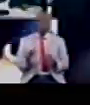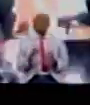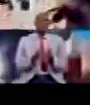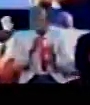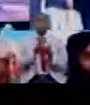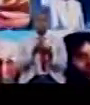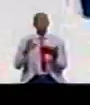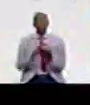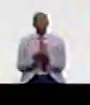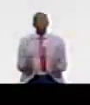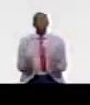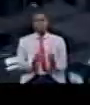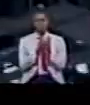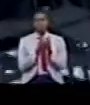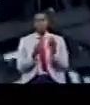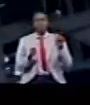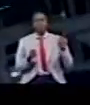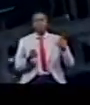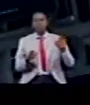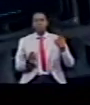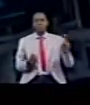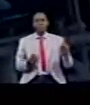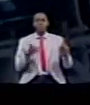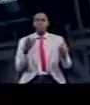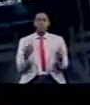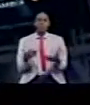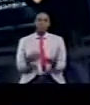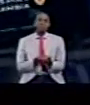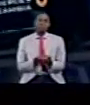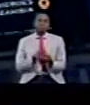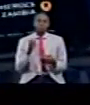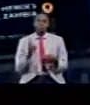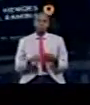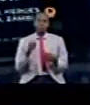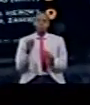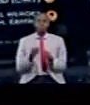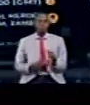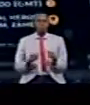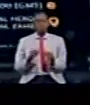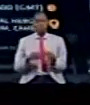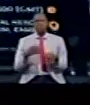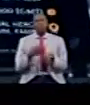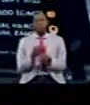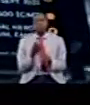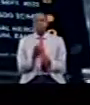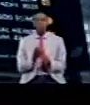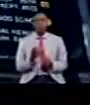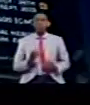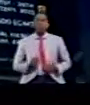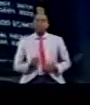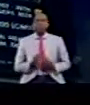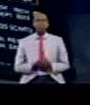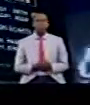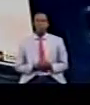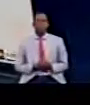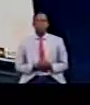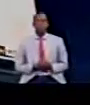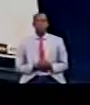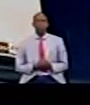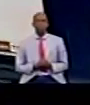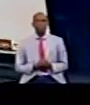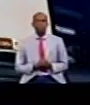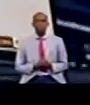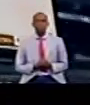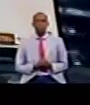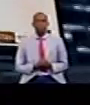one of the caucuses and all of that. And the girl brought her sleep and brought it to the man and said, what happened? That